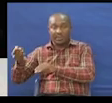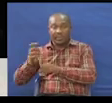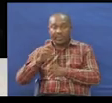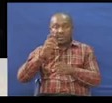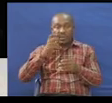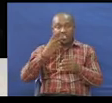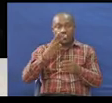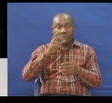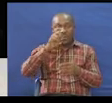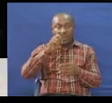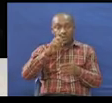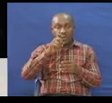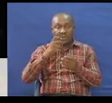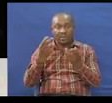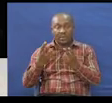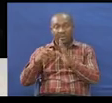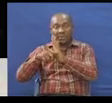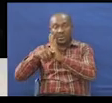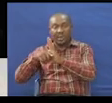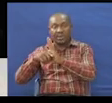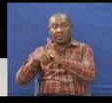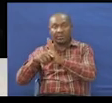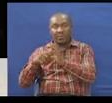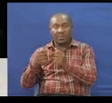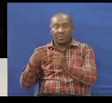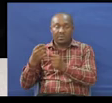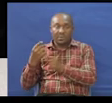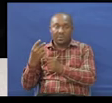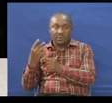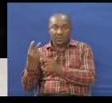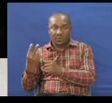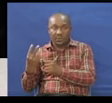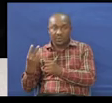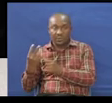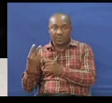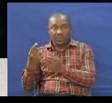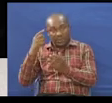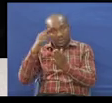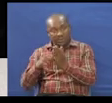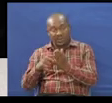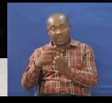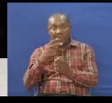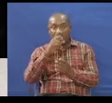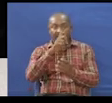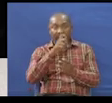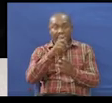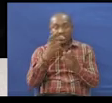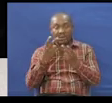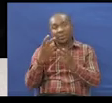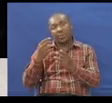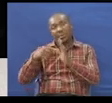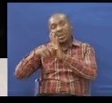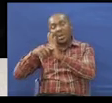side. You will have 2x is equal to negative 1. Divide by 2 throughout. You will have